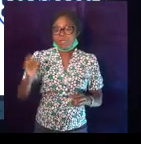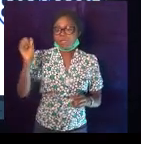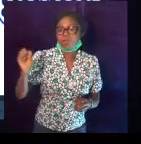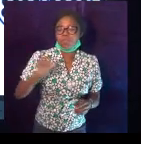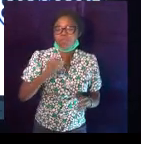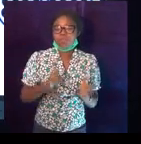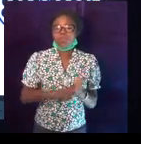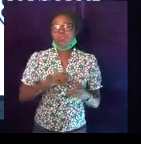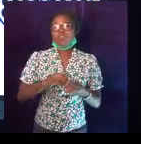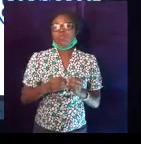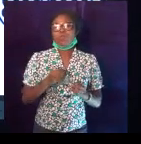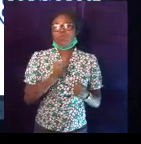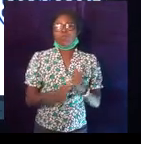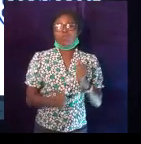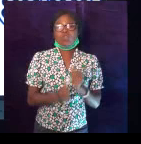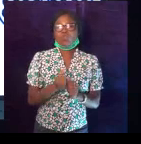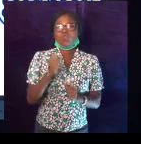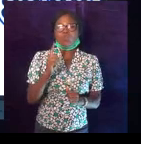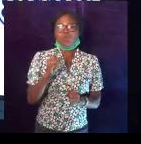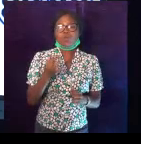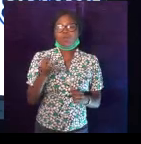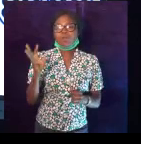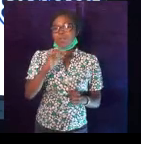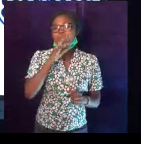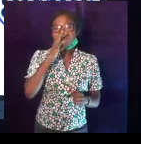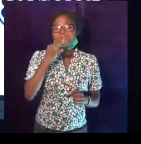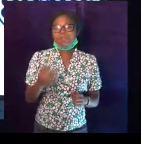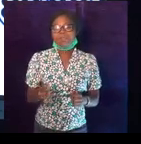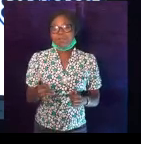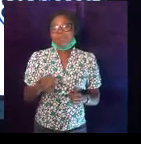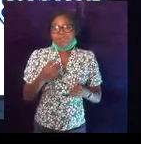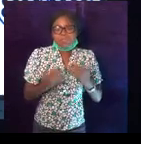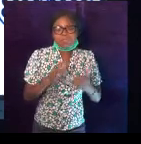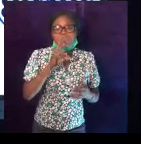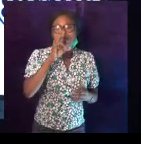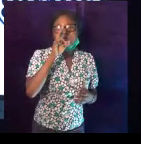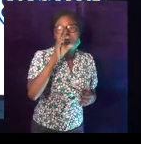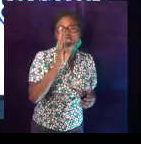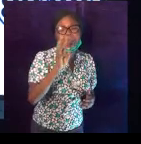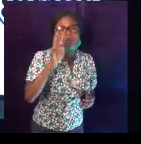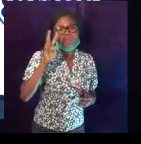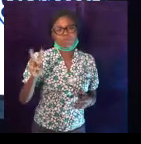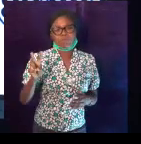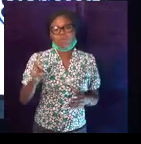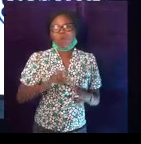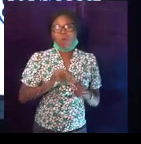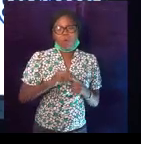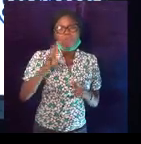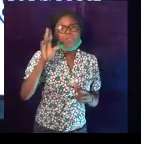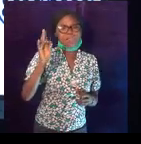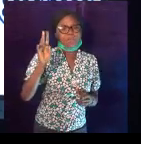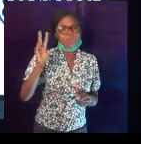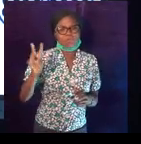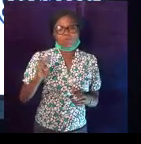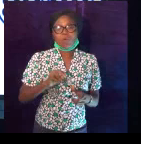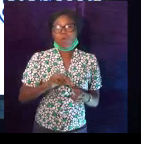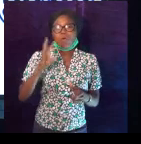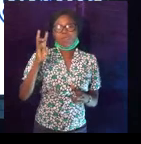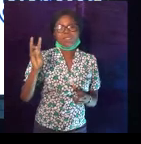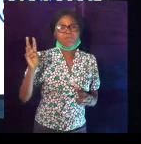I can't circle these numbers. So which one of them is the median? Is it 62? Is it